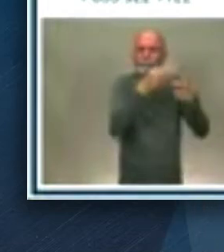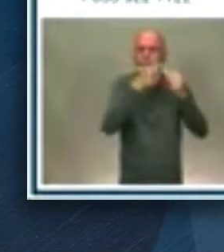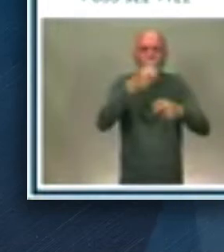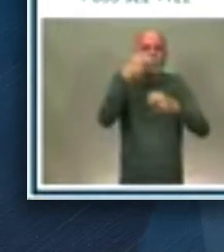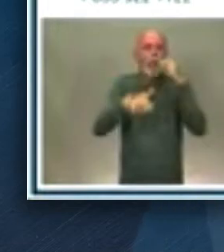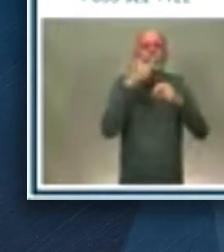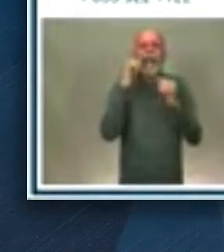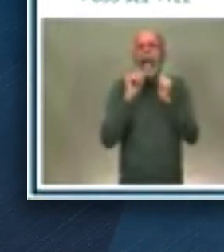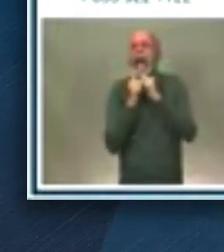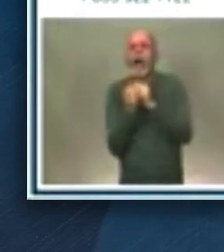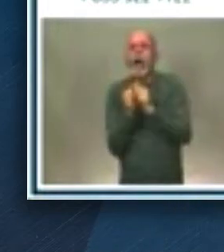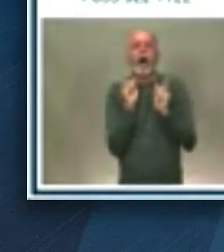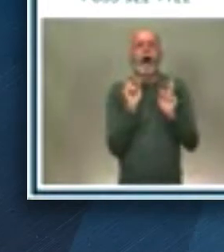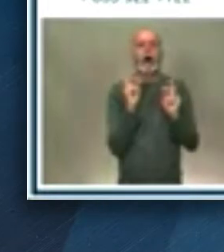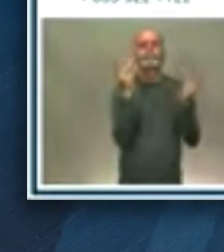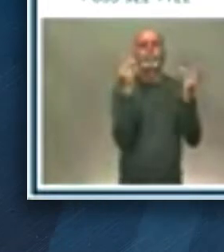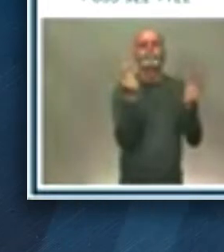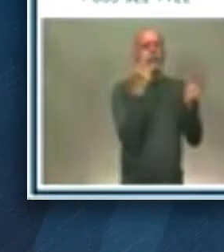there's lots of